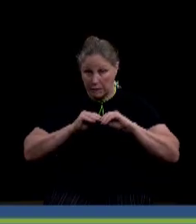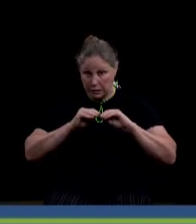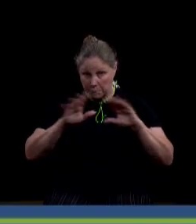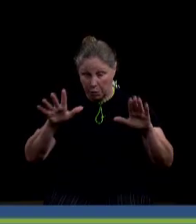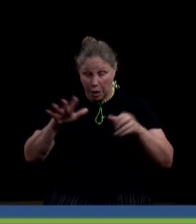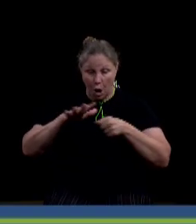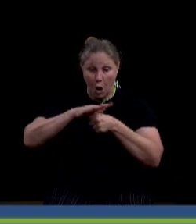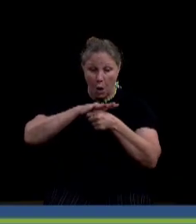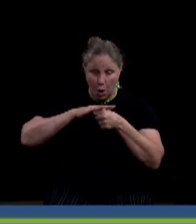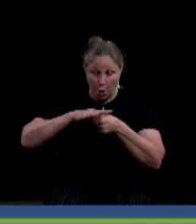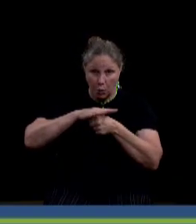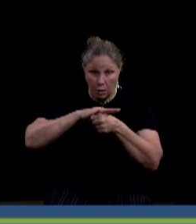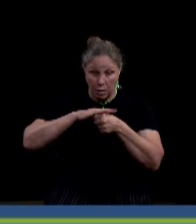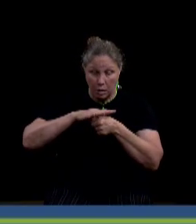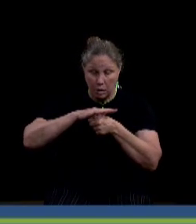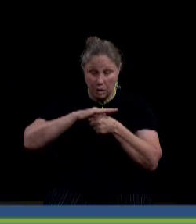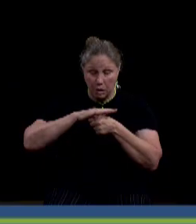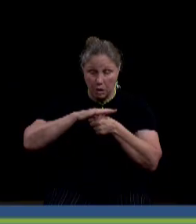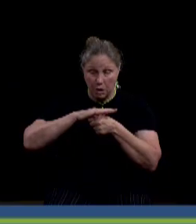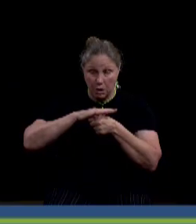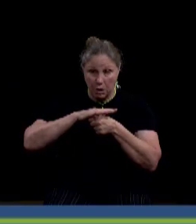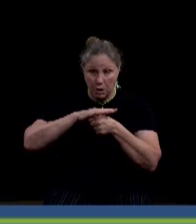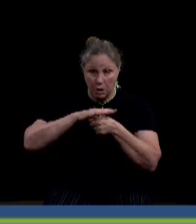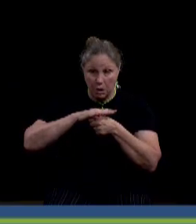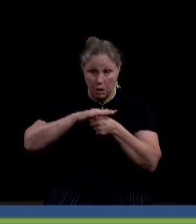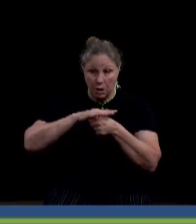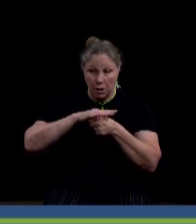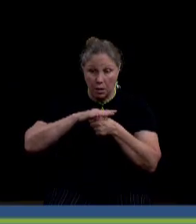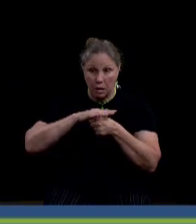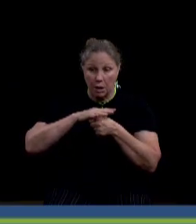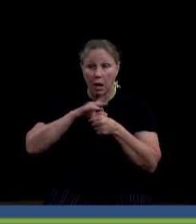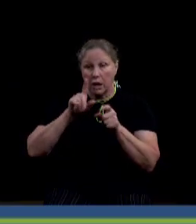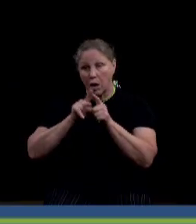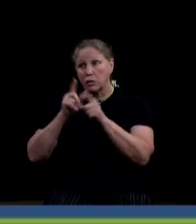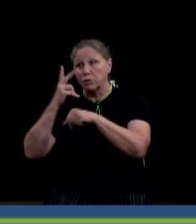would be true nationally as well.